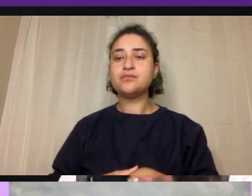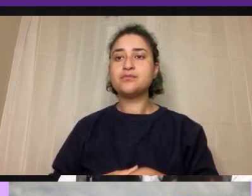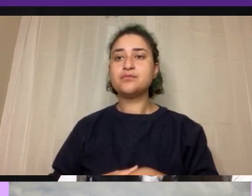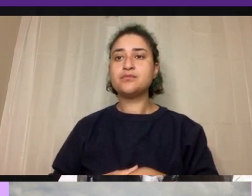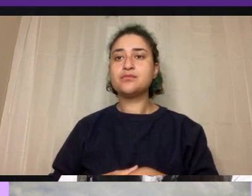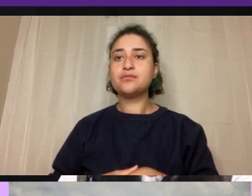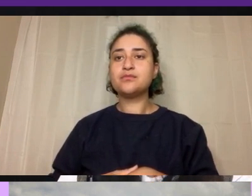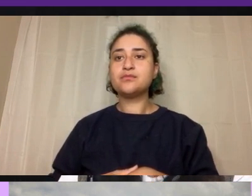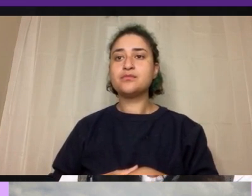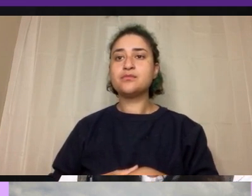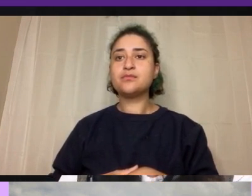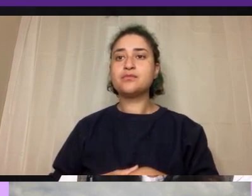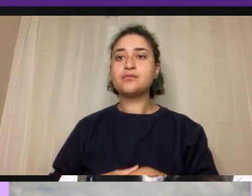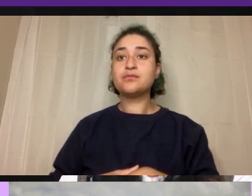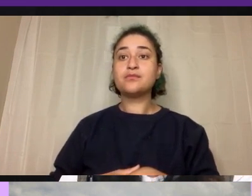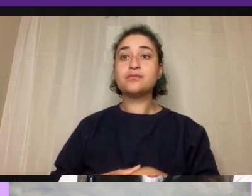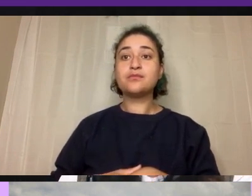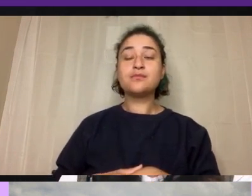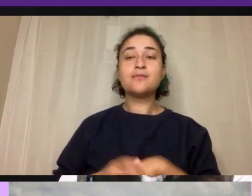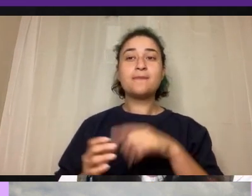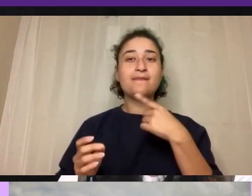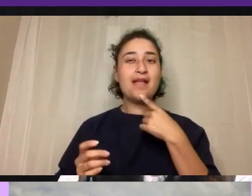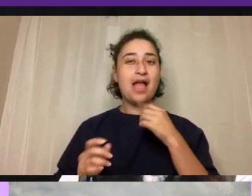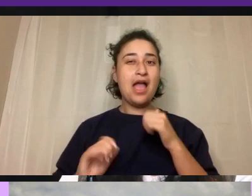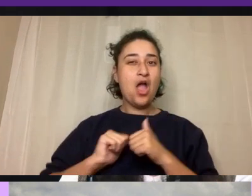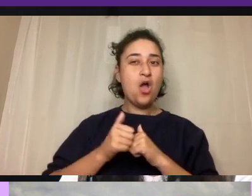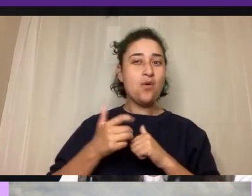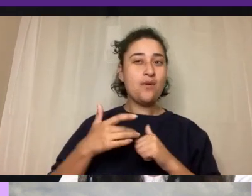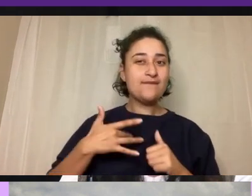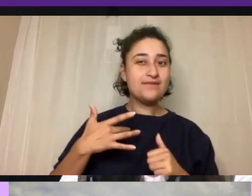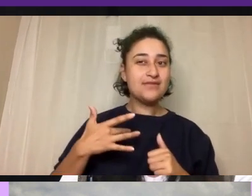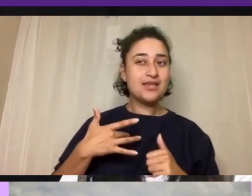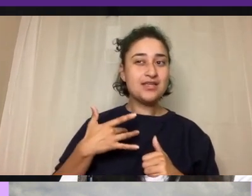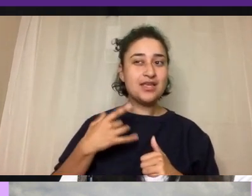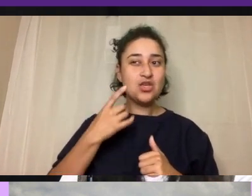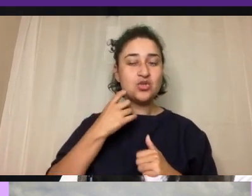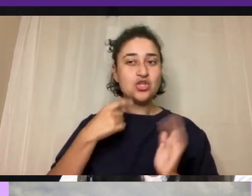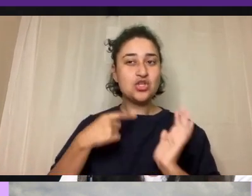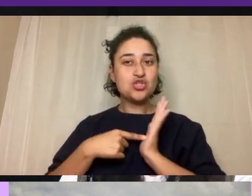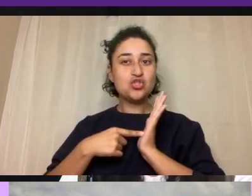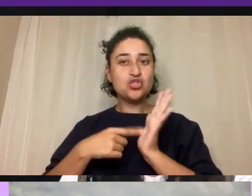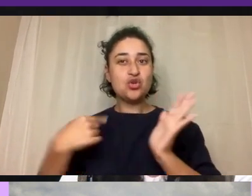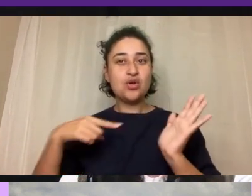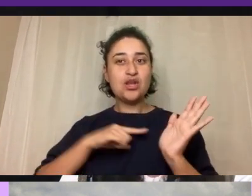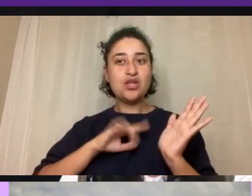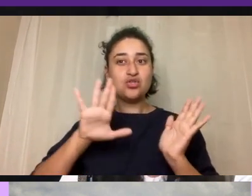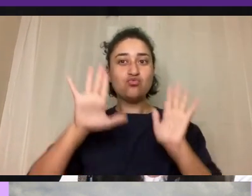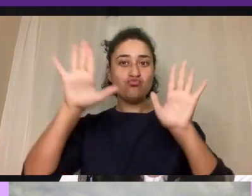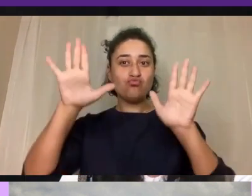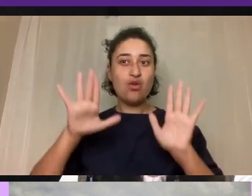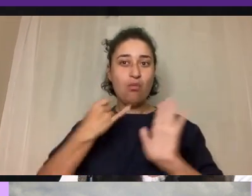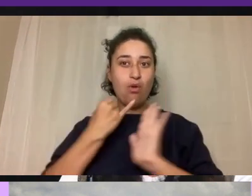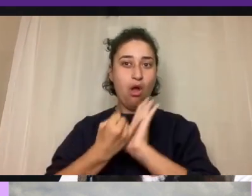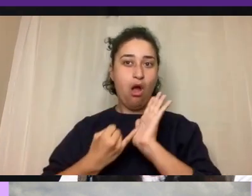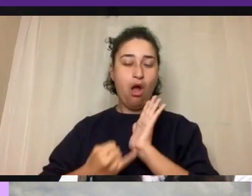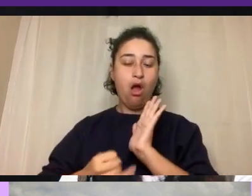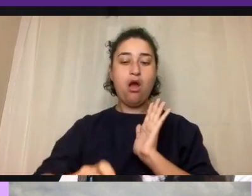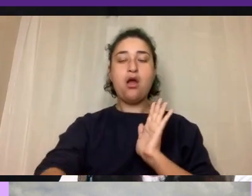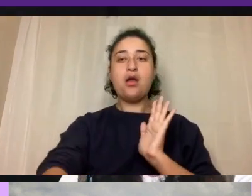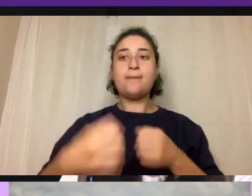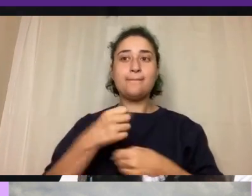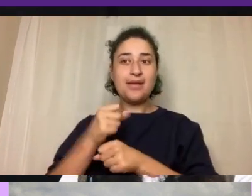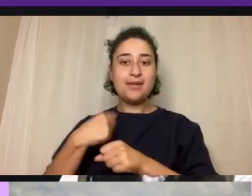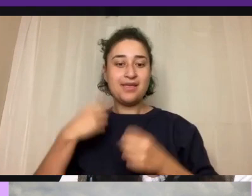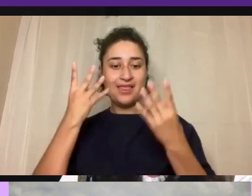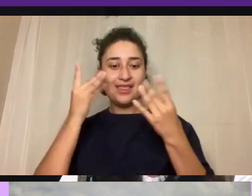Ahamufele, you just showed us your incredible artwork, made me think about technologies and what the digital